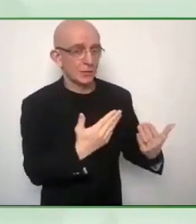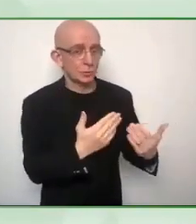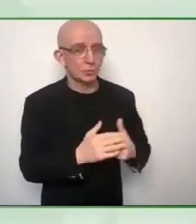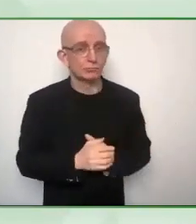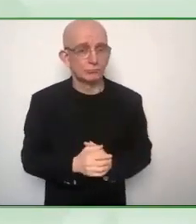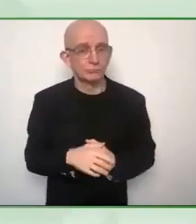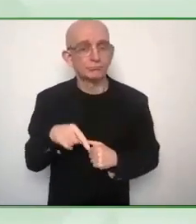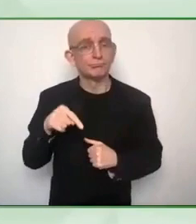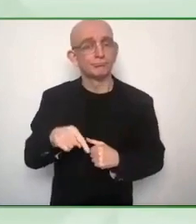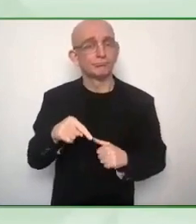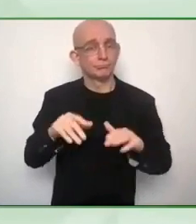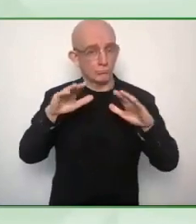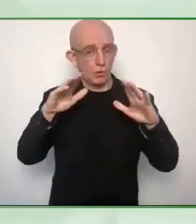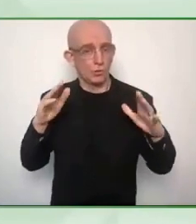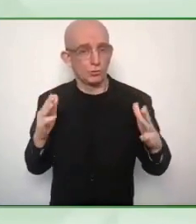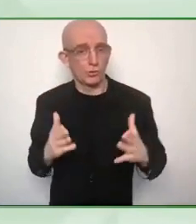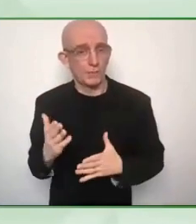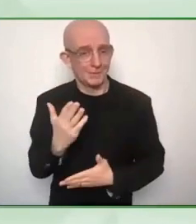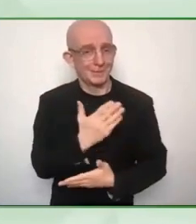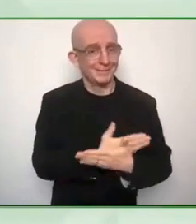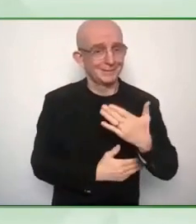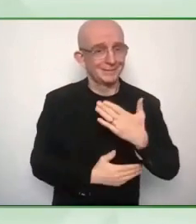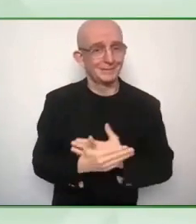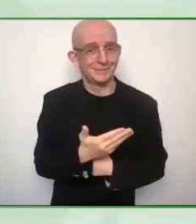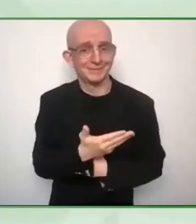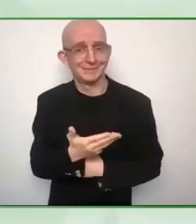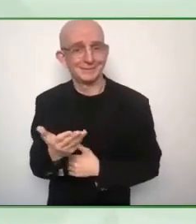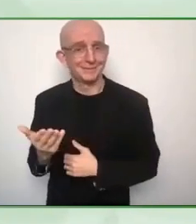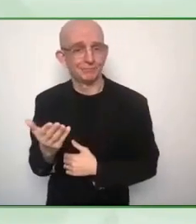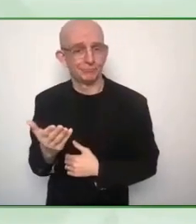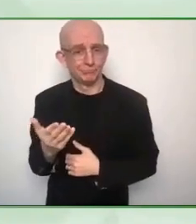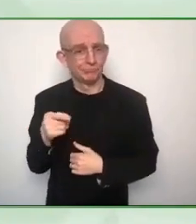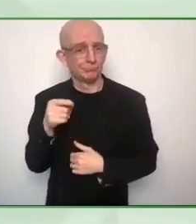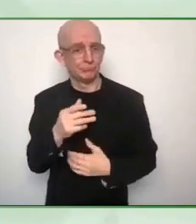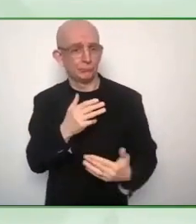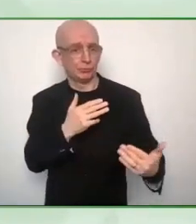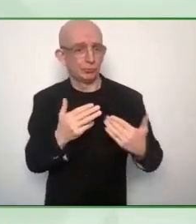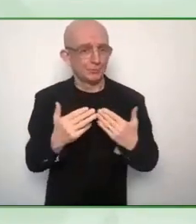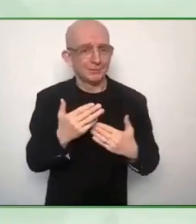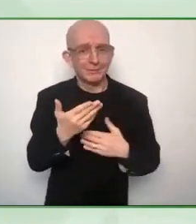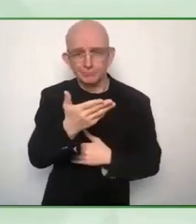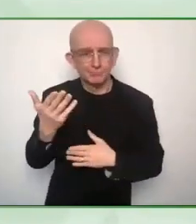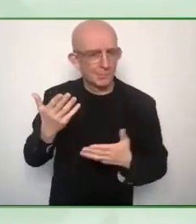the stakeholders? How did the communities, NGOs react to it?